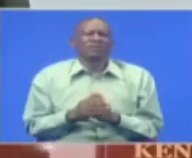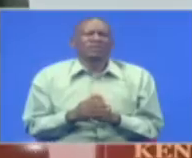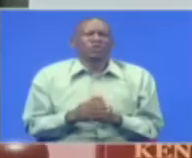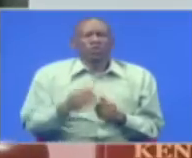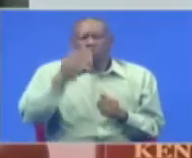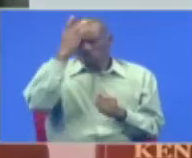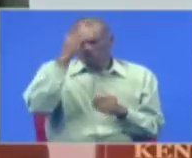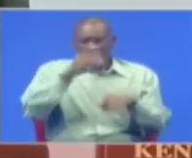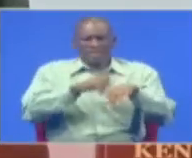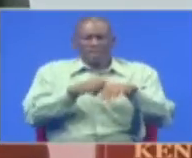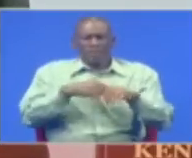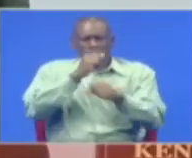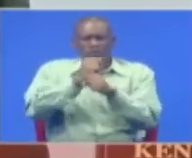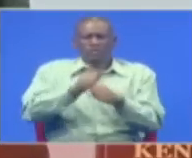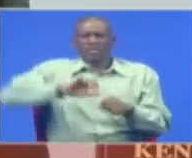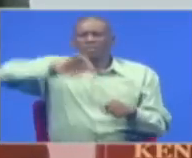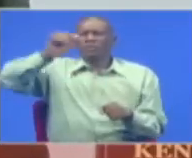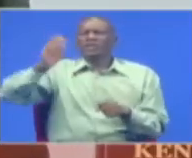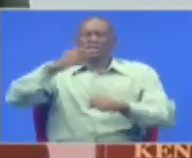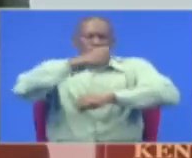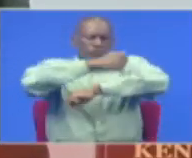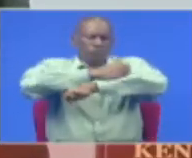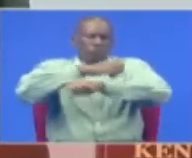Mount Kenya School of Law,